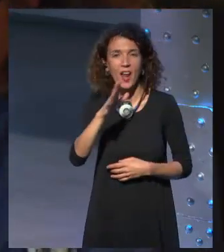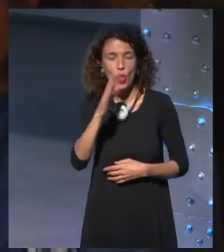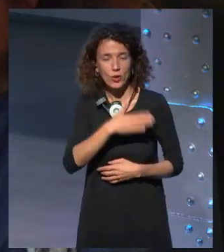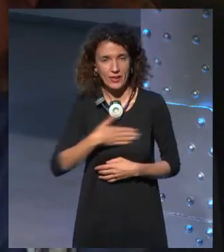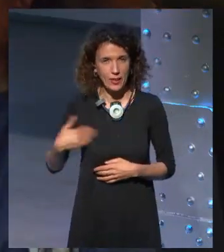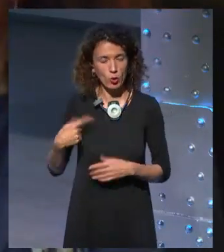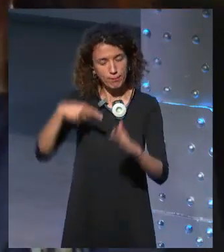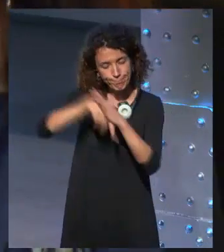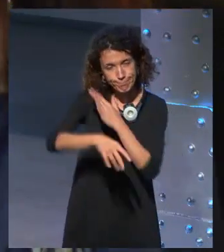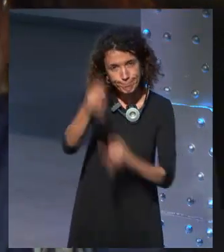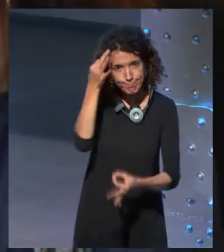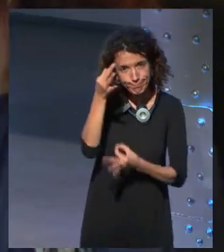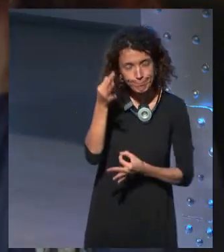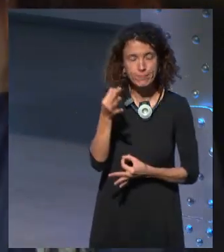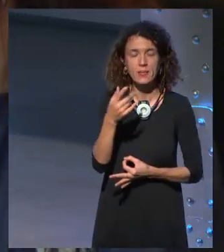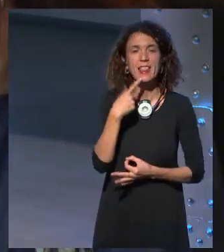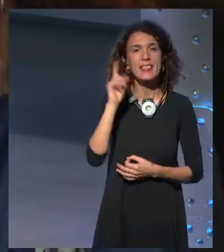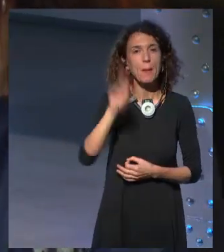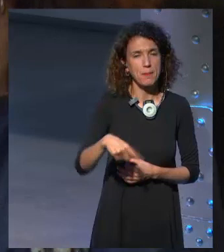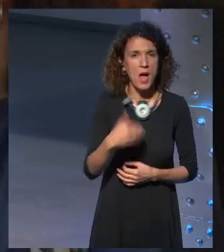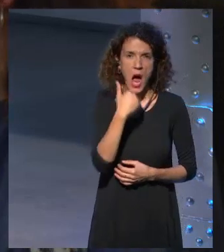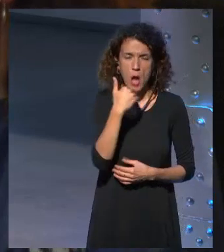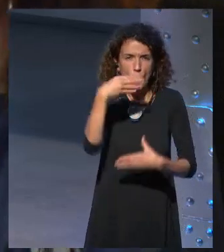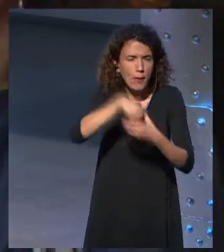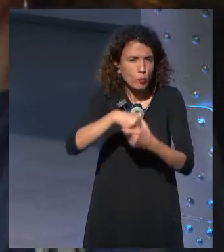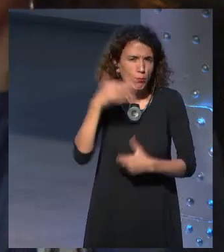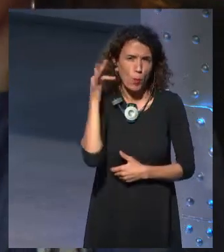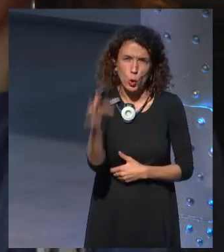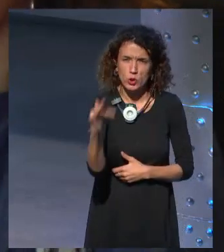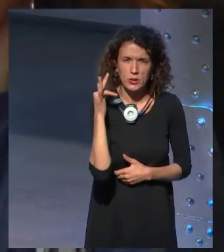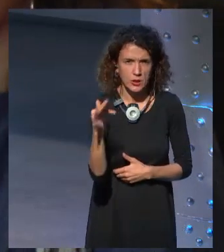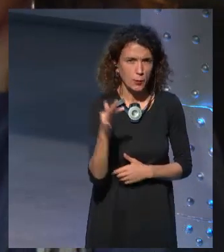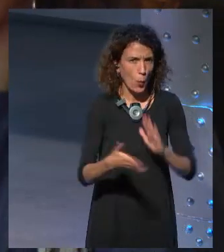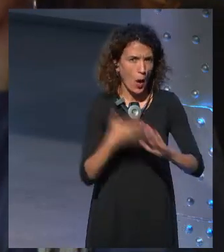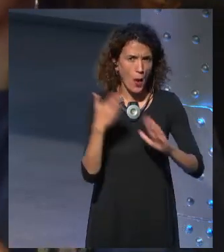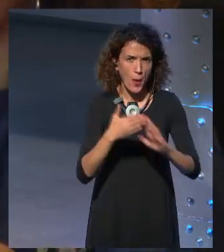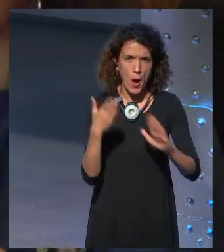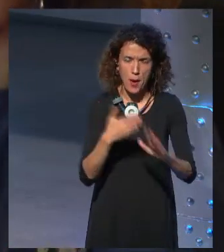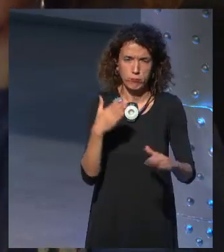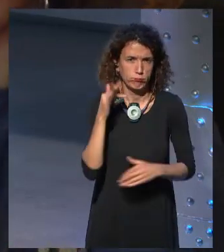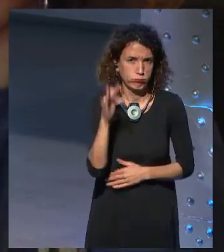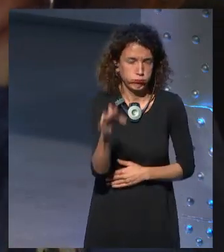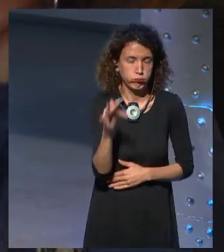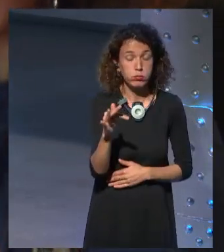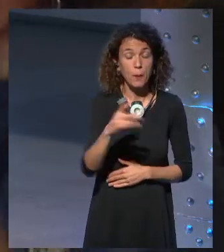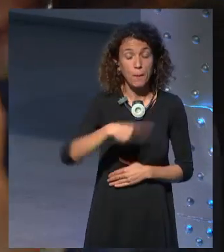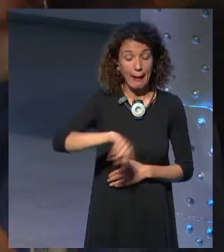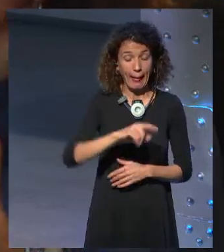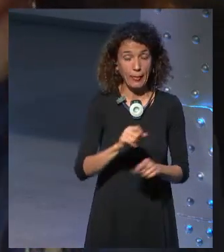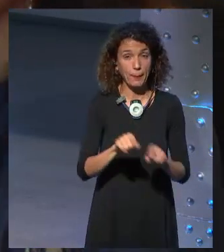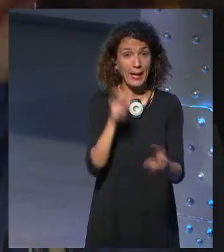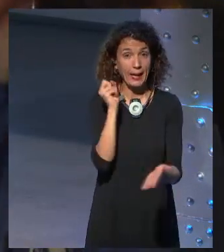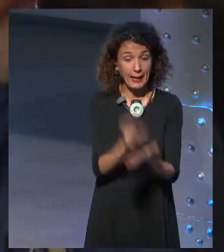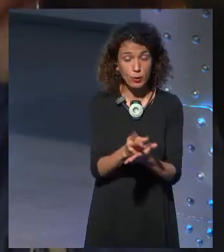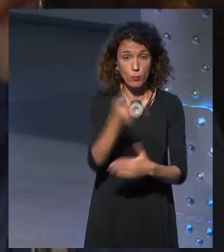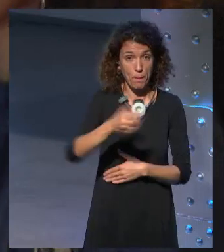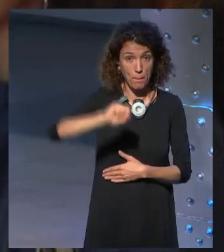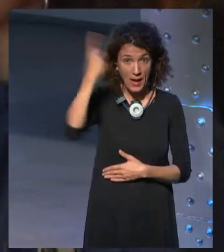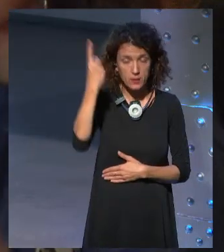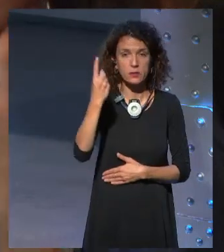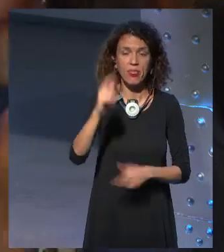her to elaborate upon. And I think it has a huge potential to solve one of the